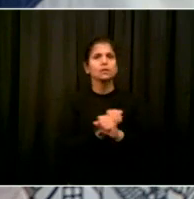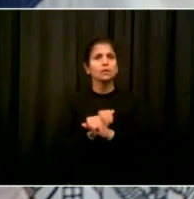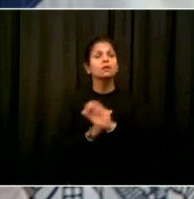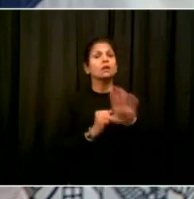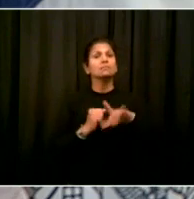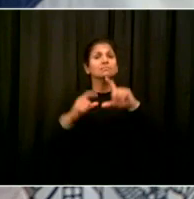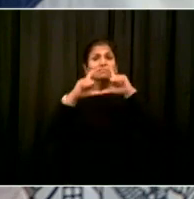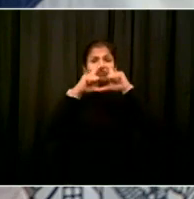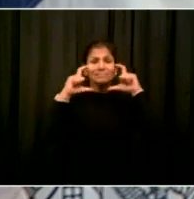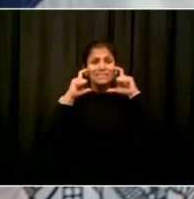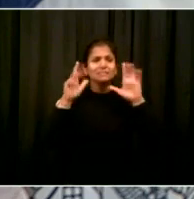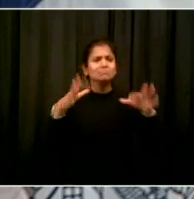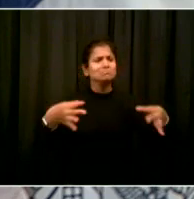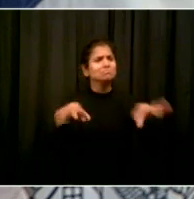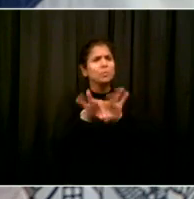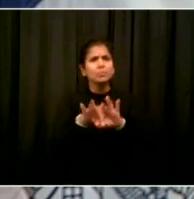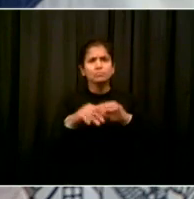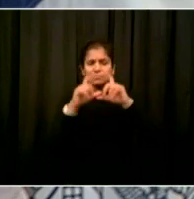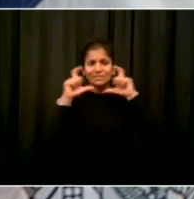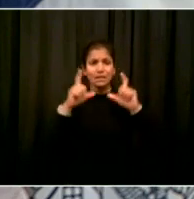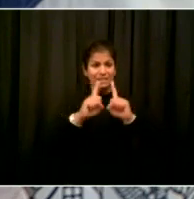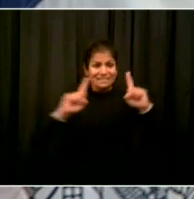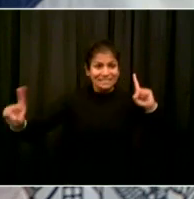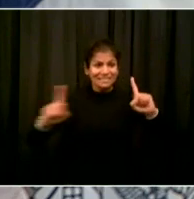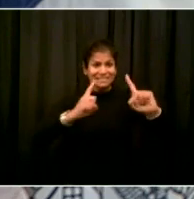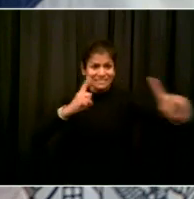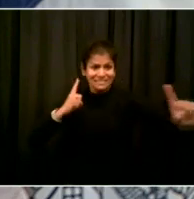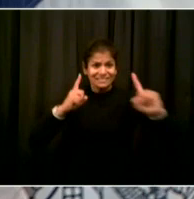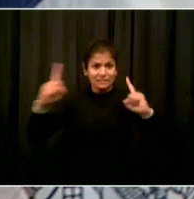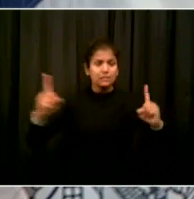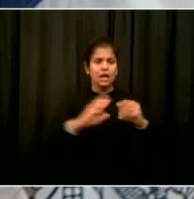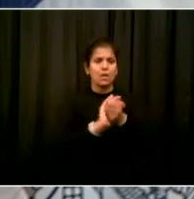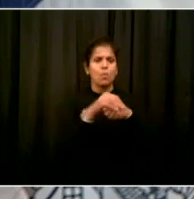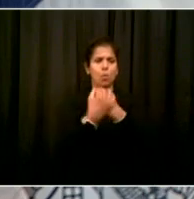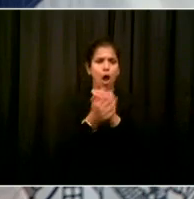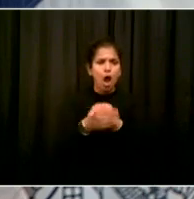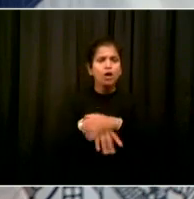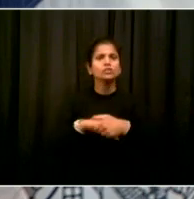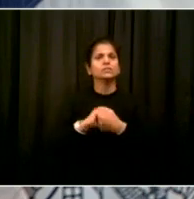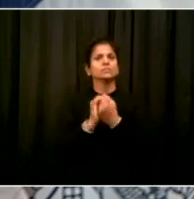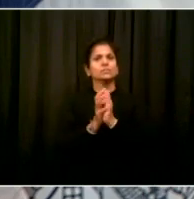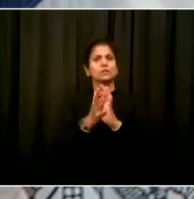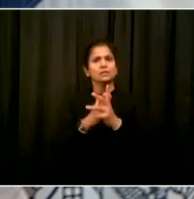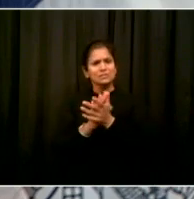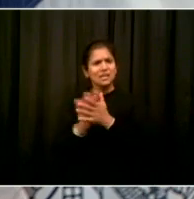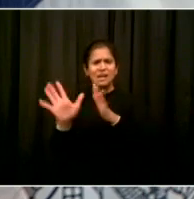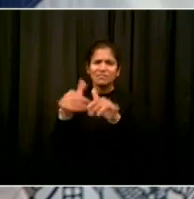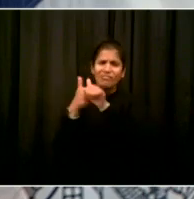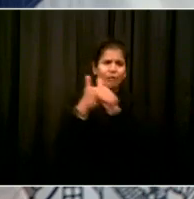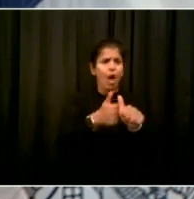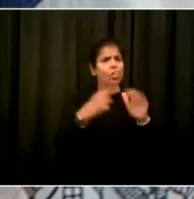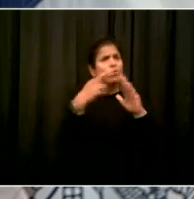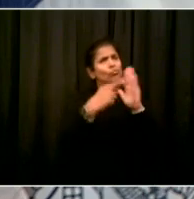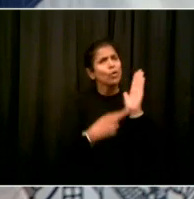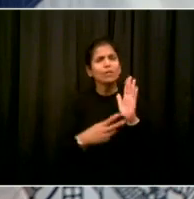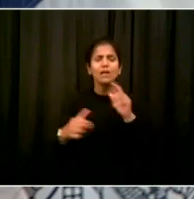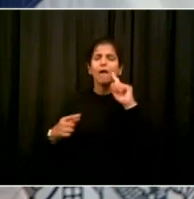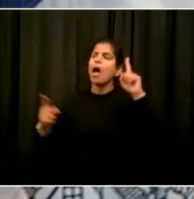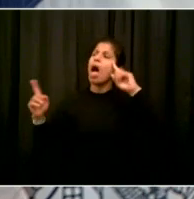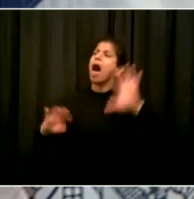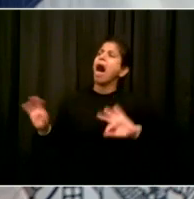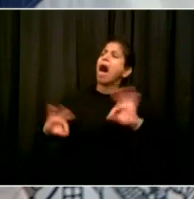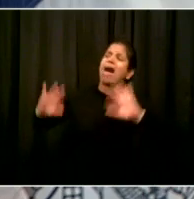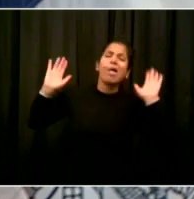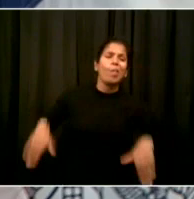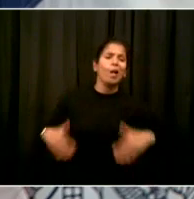there's restrictions in place, honor those restrictions, because they're here to protect us. We have to be very cautious how we handle the